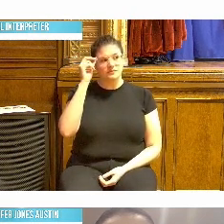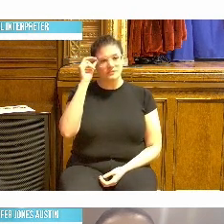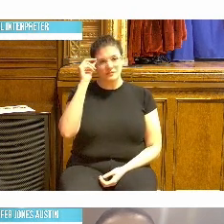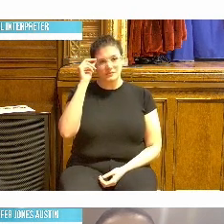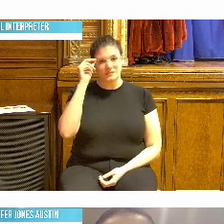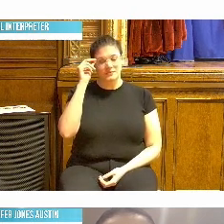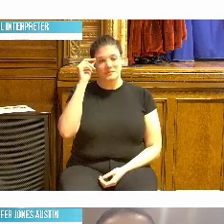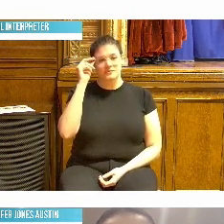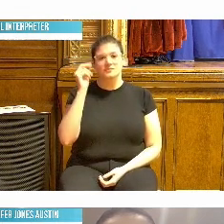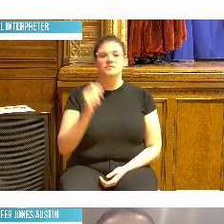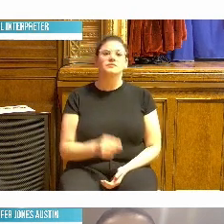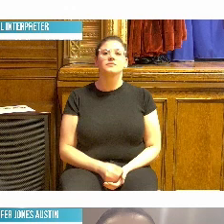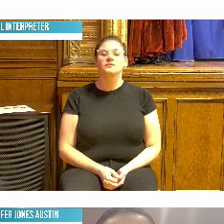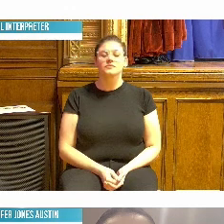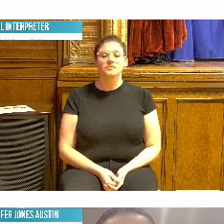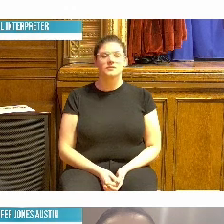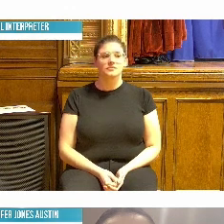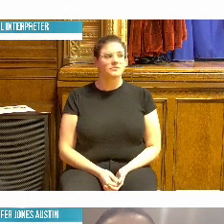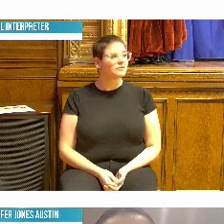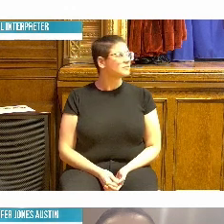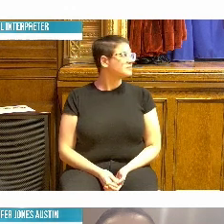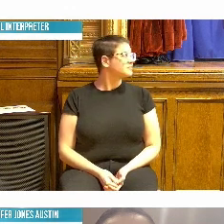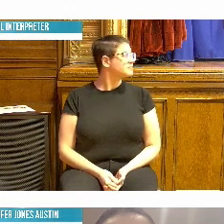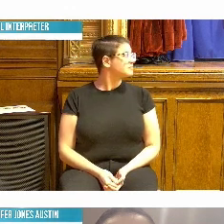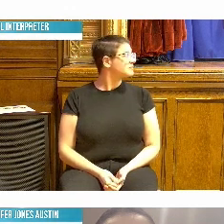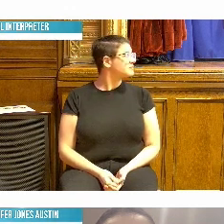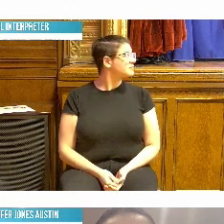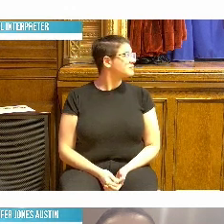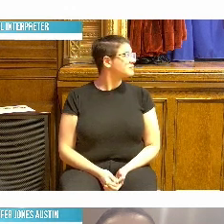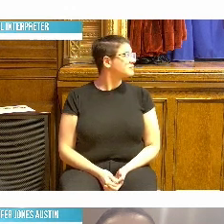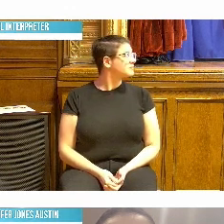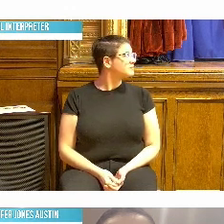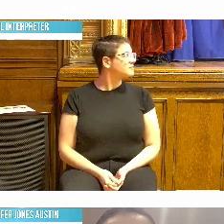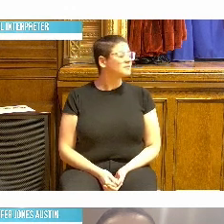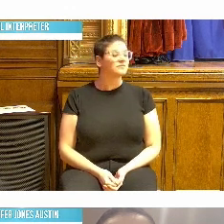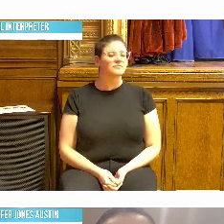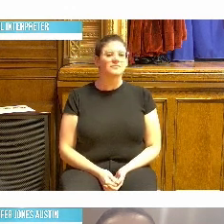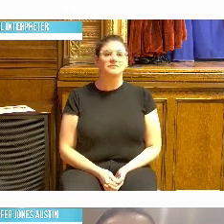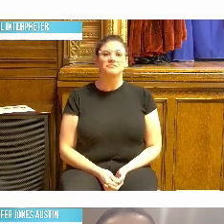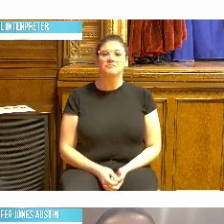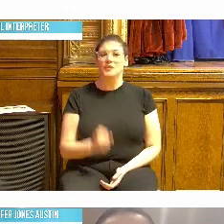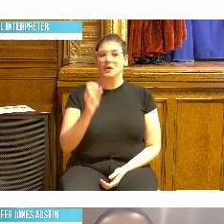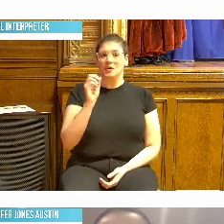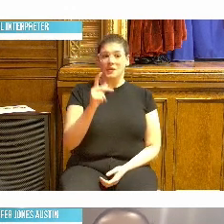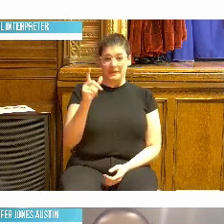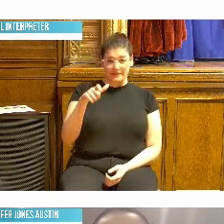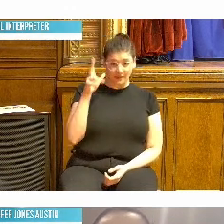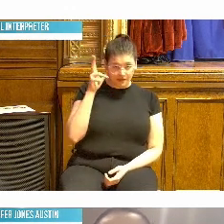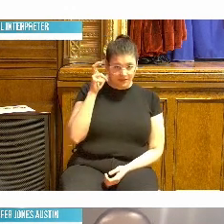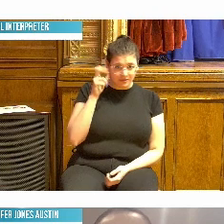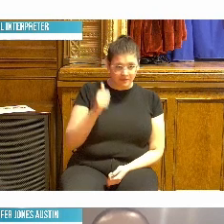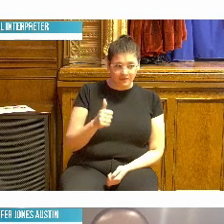Let's see here. All right. Can folks hear us okay?